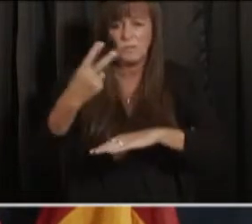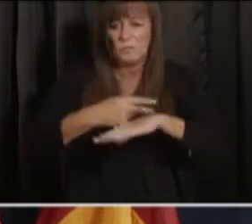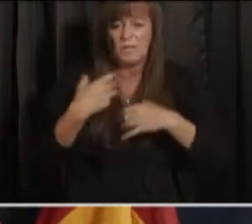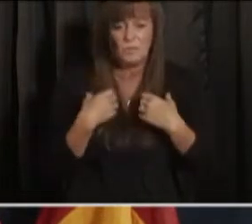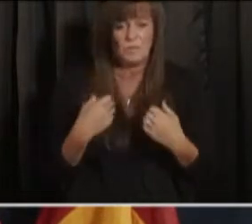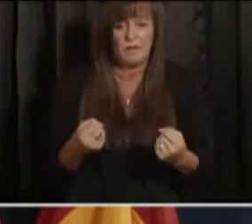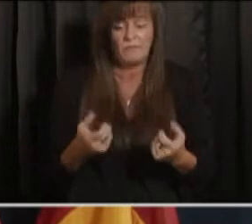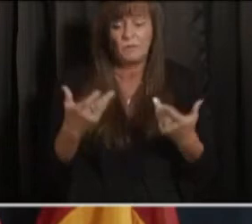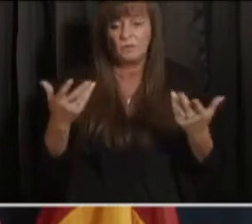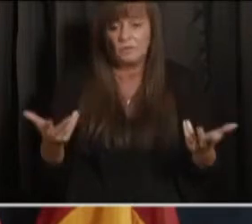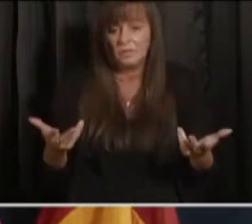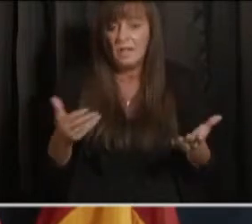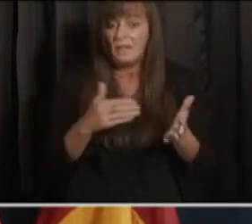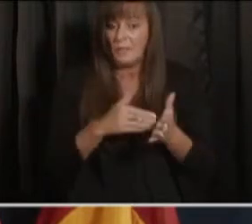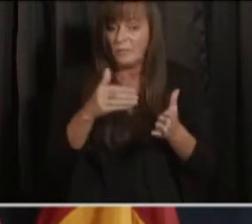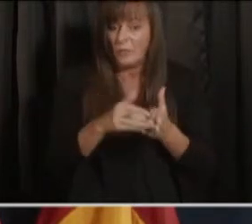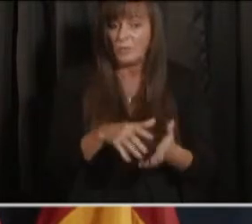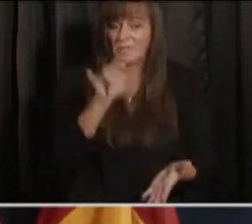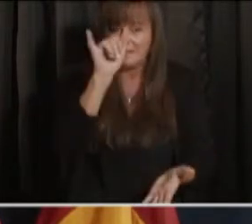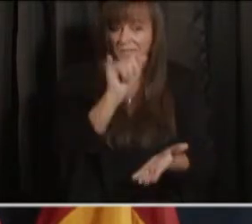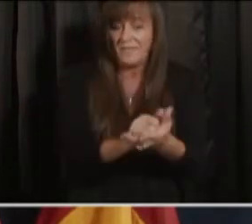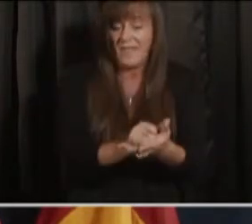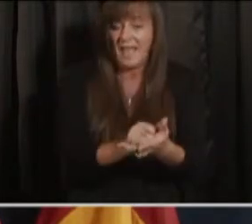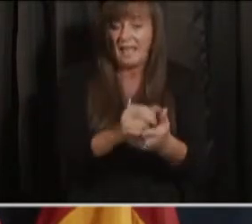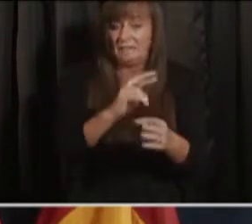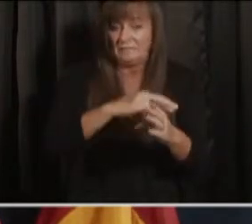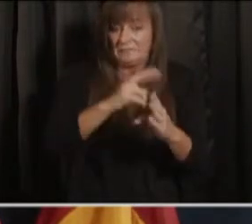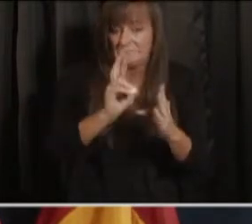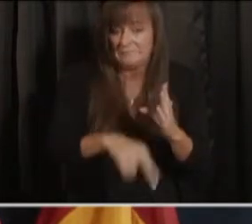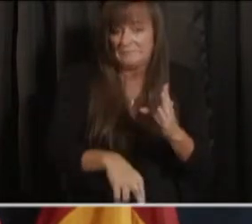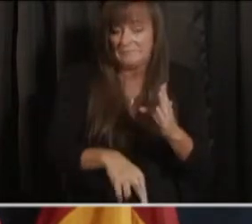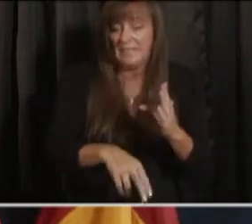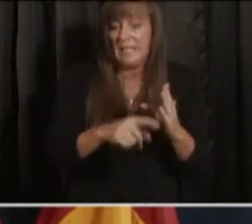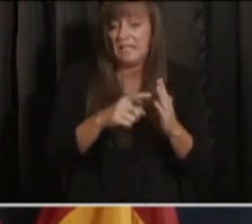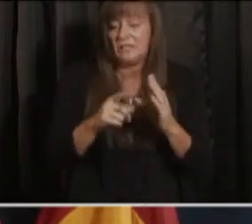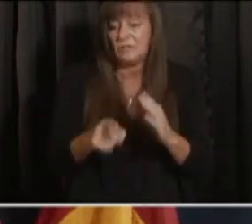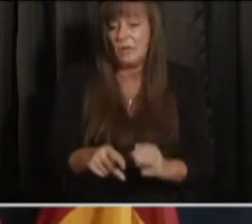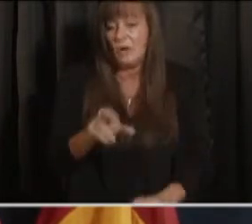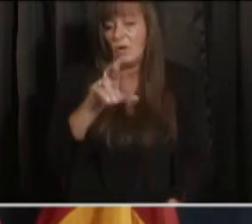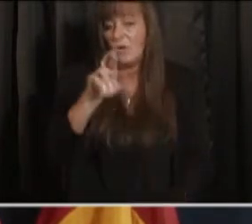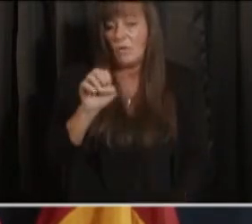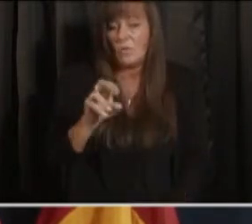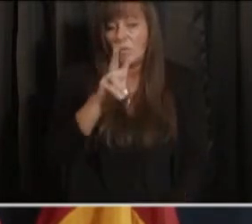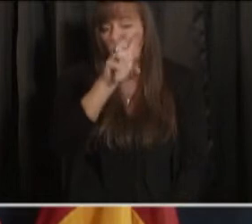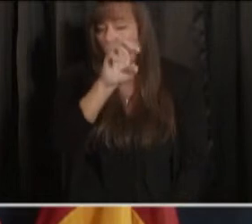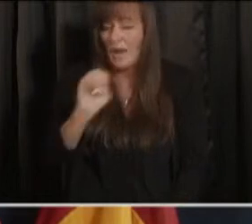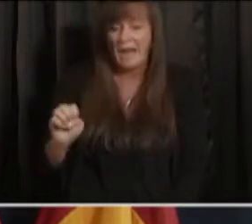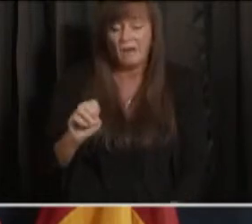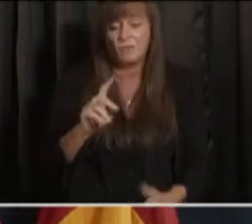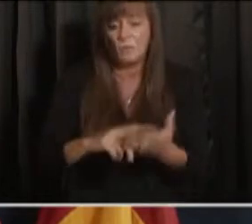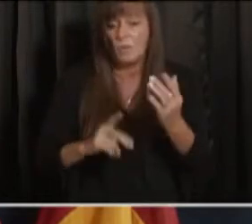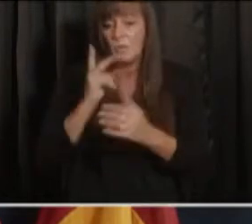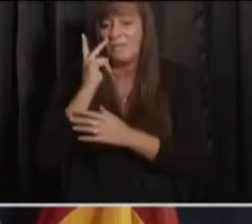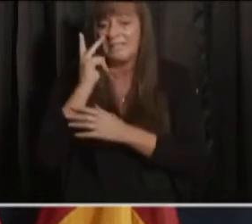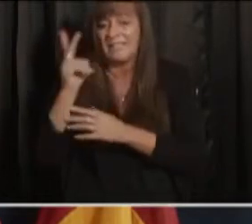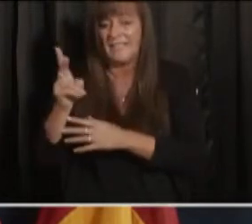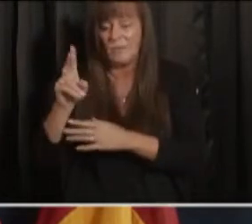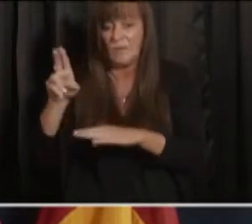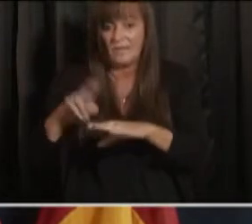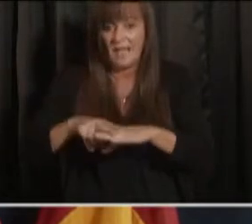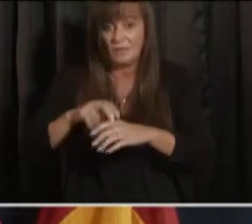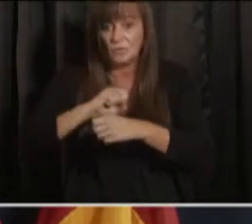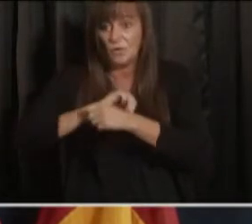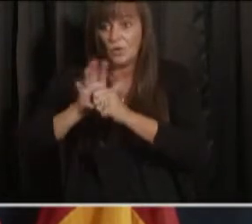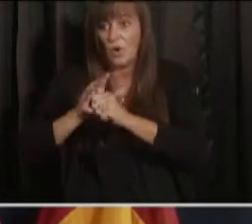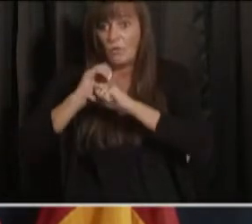mention that the frequency of that outcome is so incredibly rare as compared to what we see with natural COVID infection,